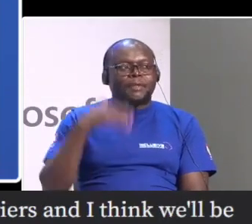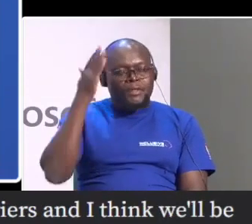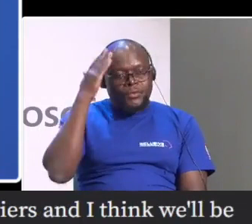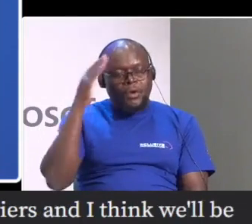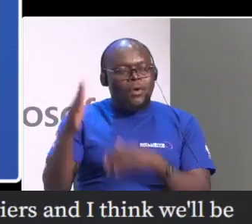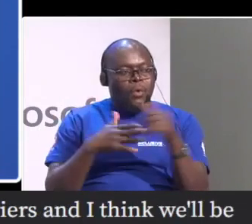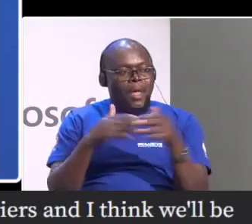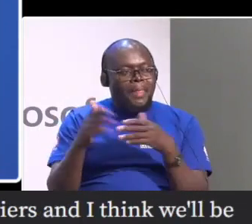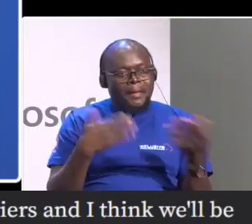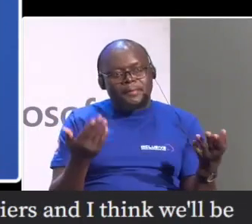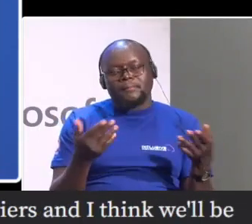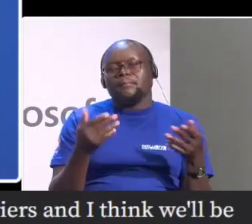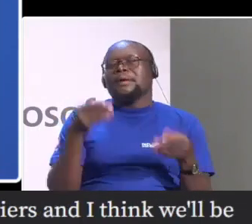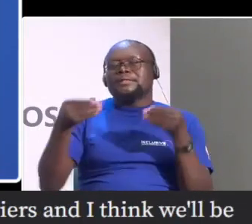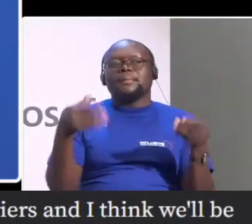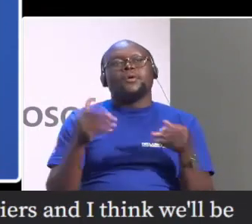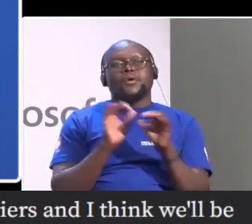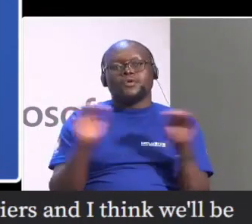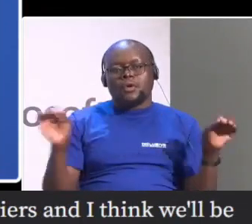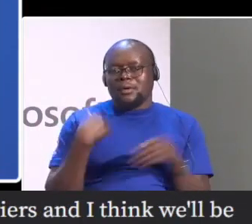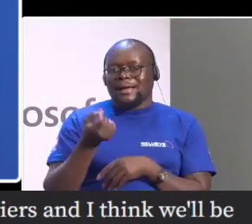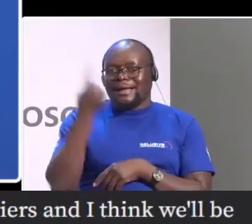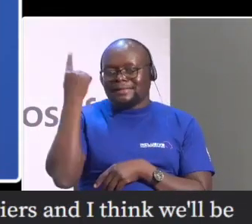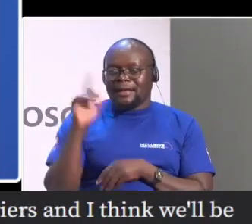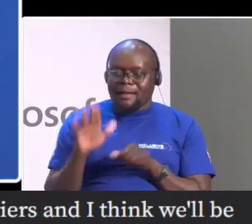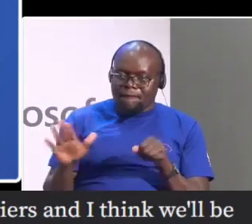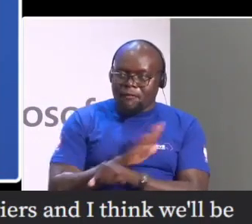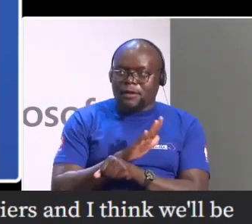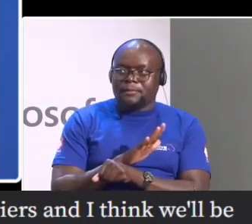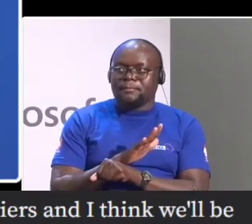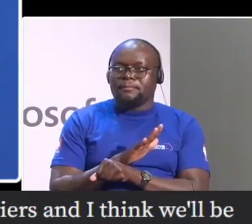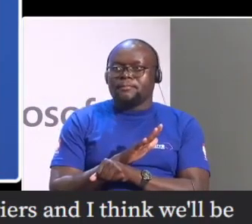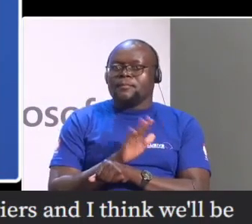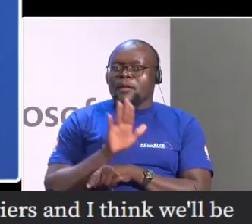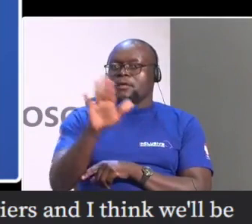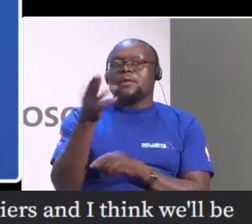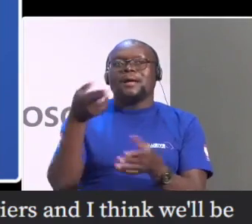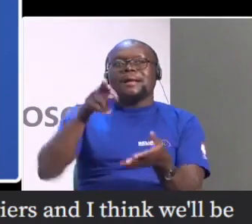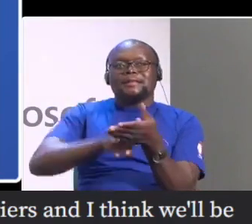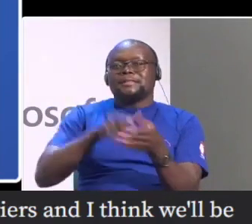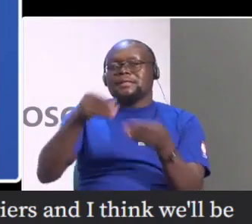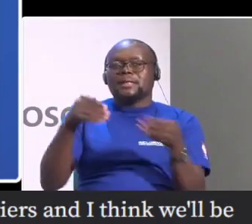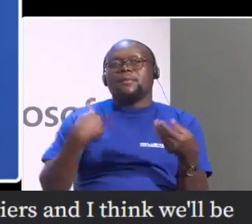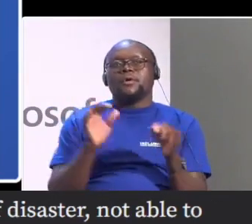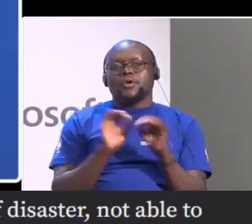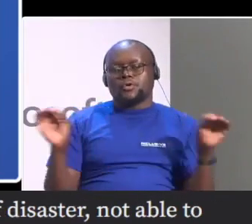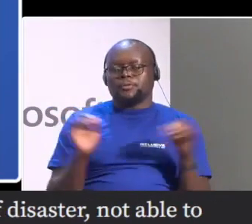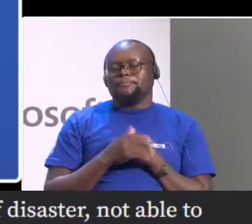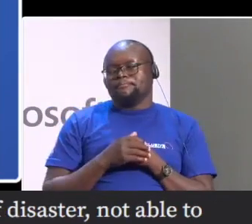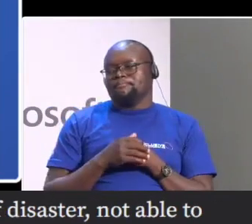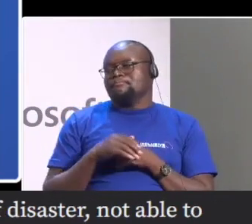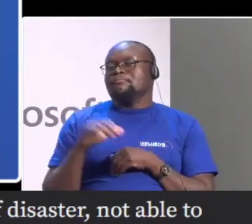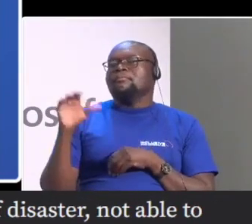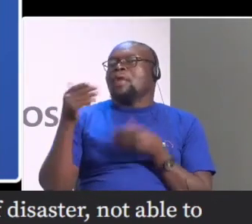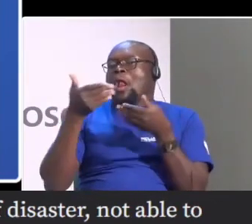Whether you're disabled or not. Understanding fully, or you're registered disabled or not, I should say. Loss